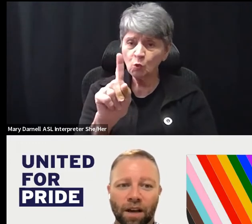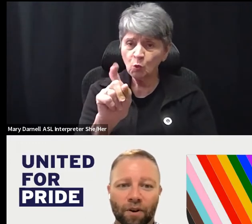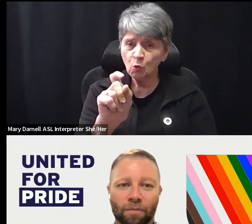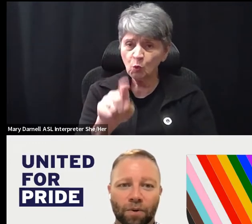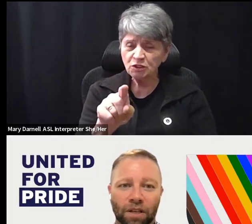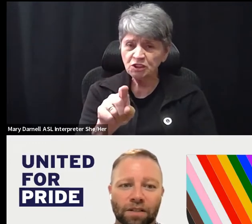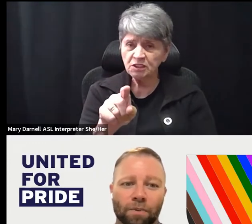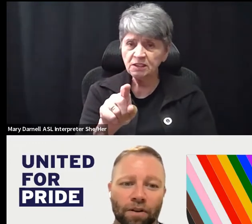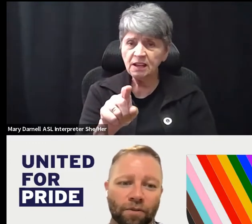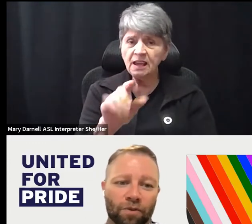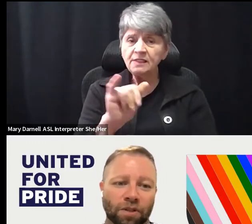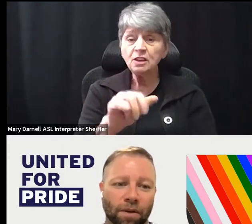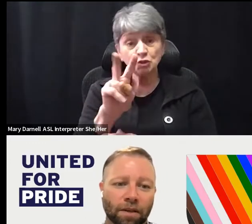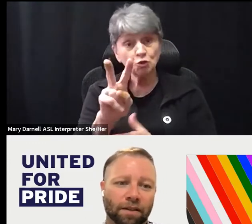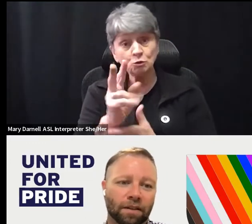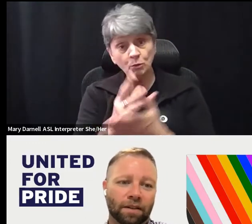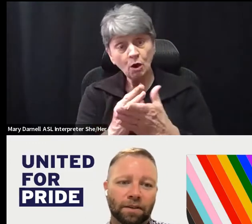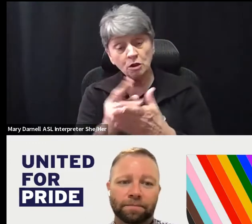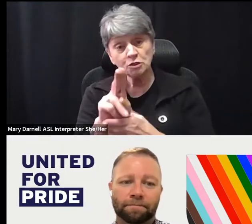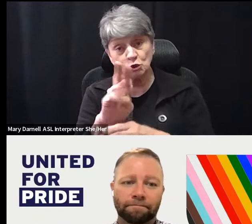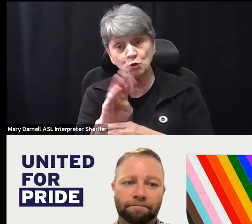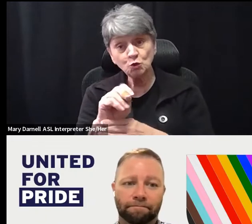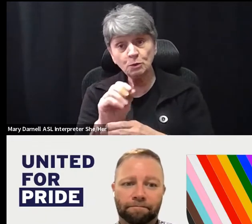a kind of harmonious part of the First Amendment?